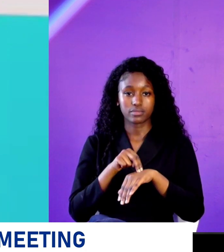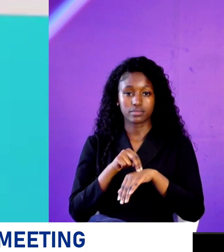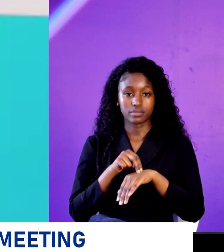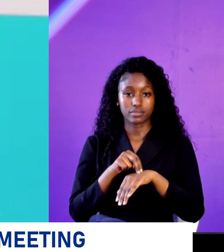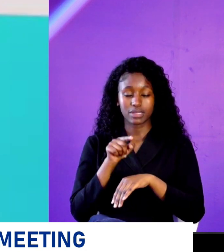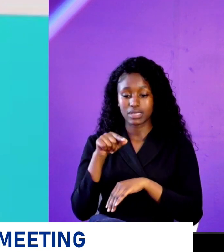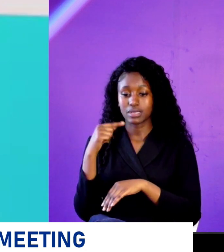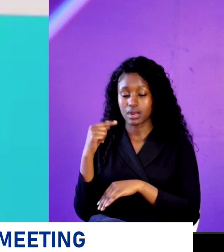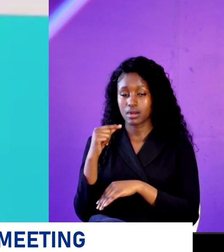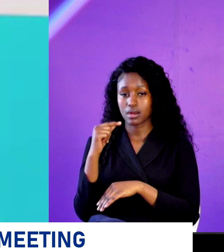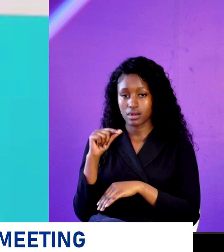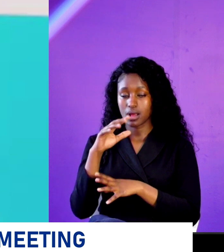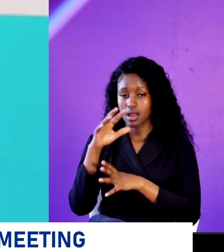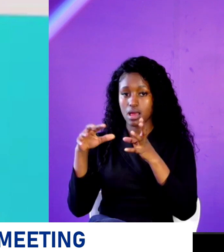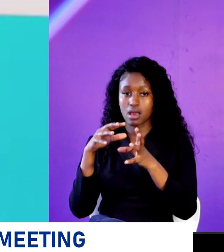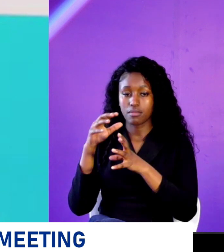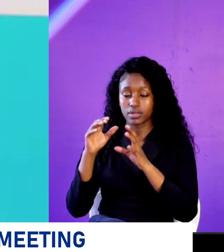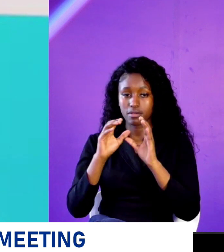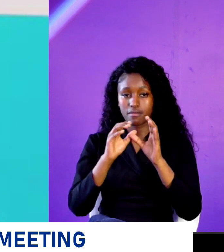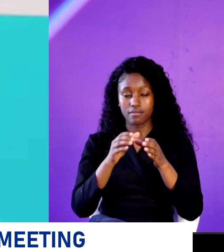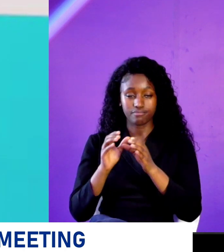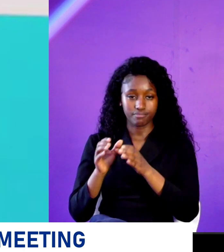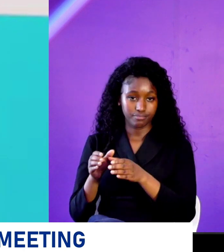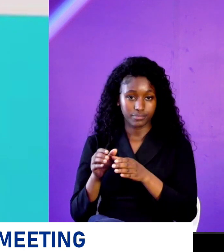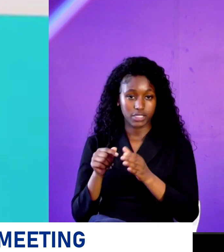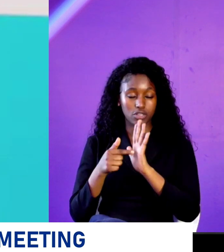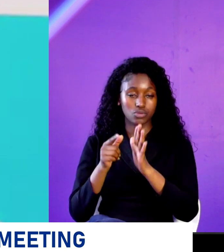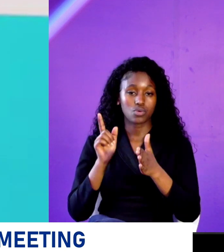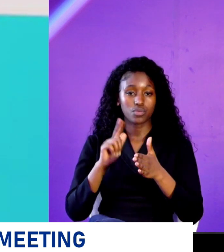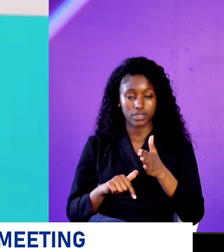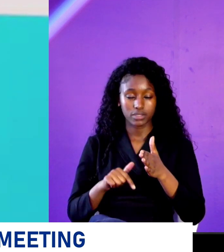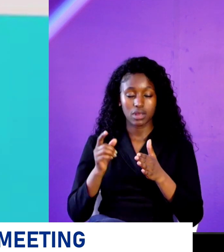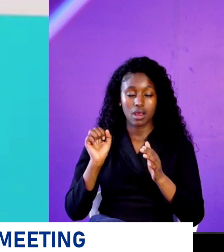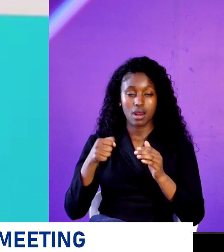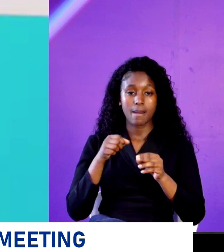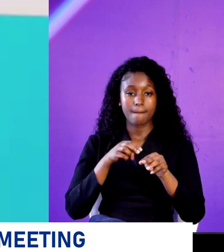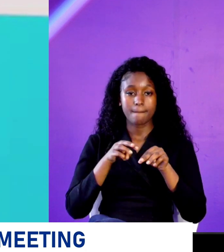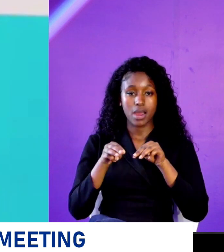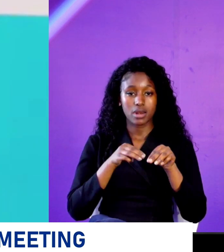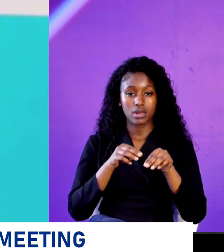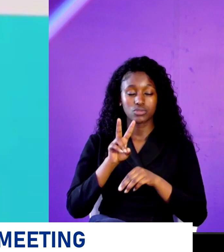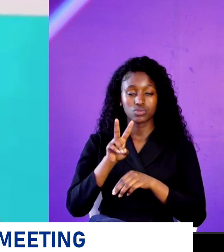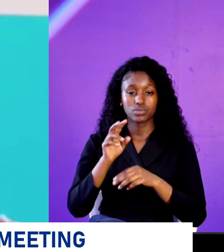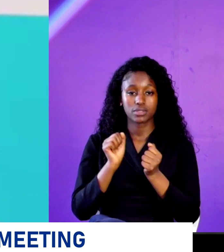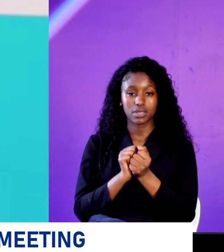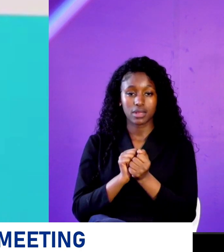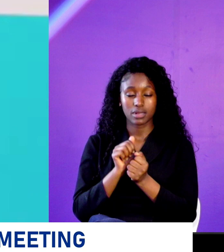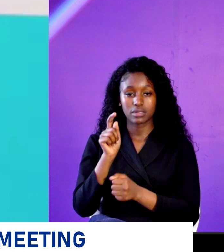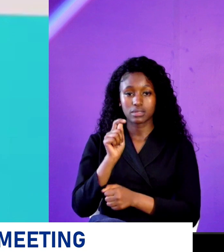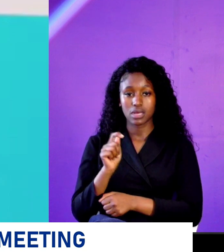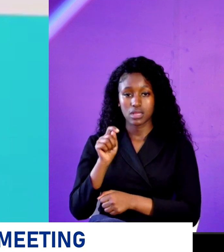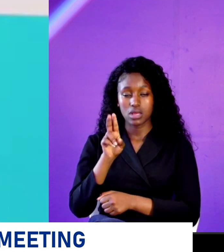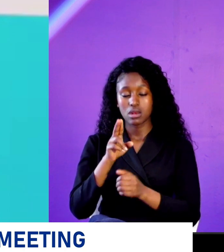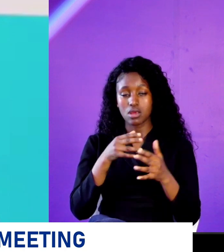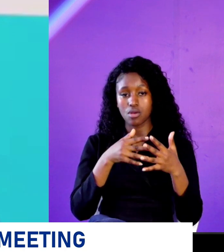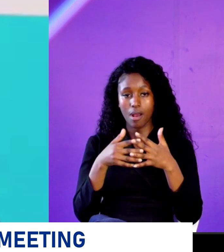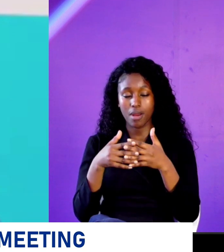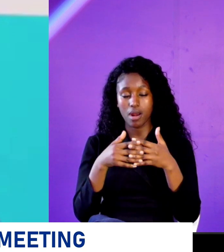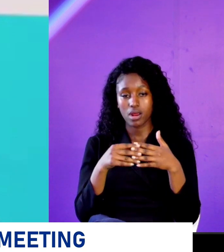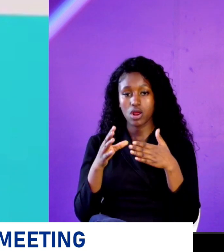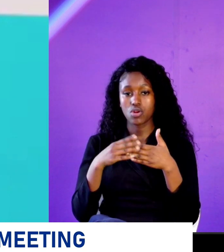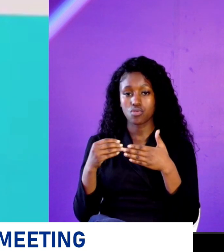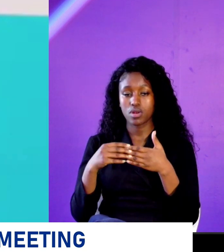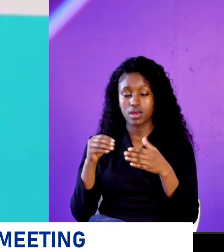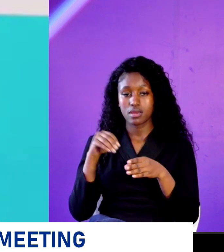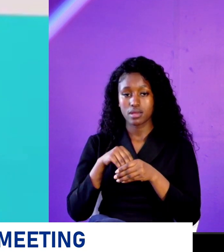Fund estimates that global private sector manages over $210 trillion in climate